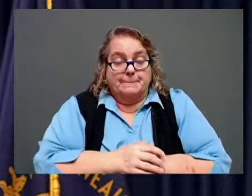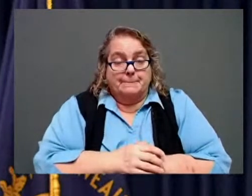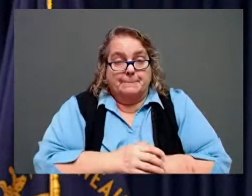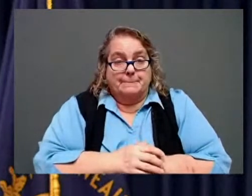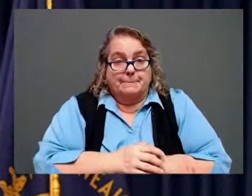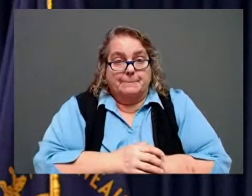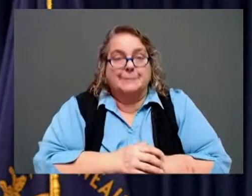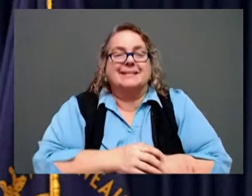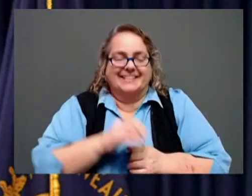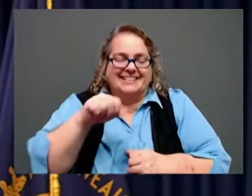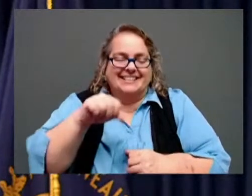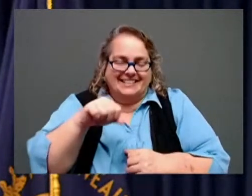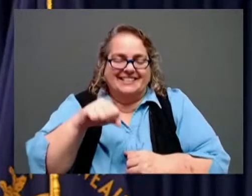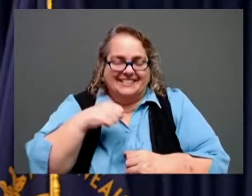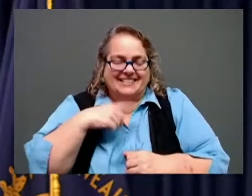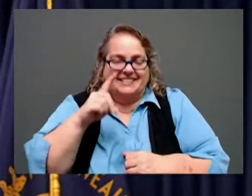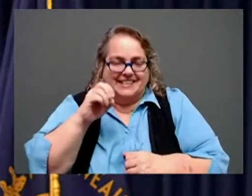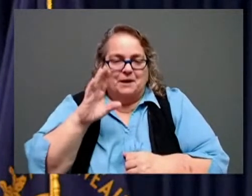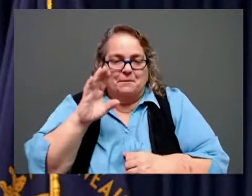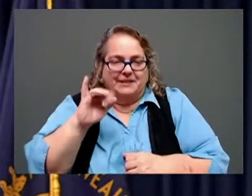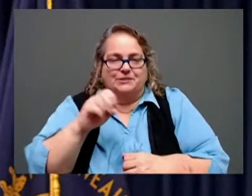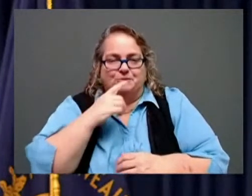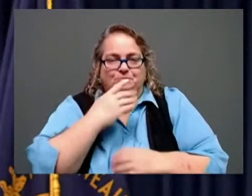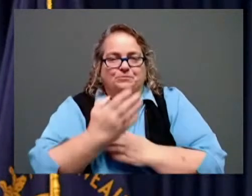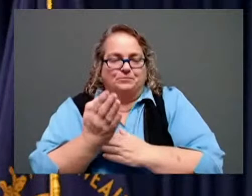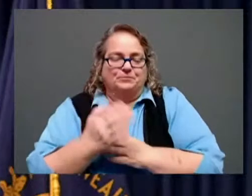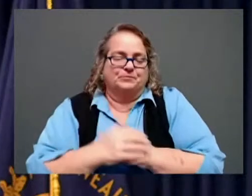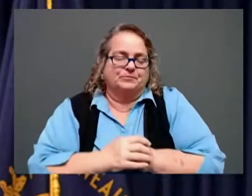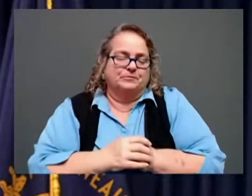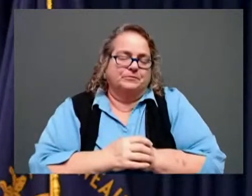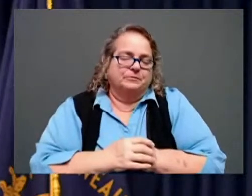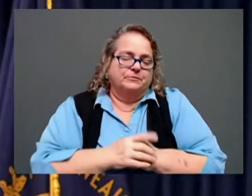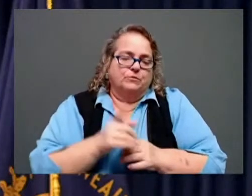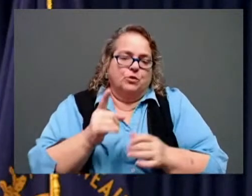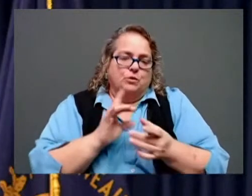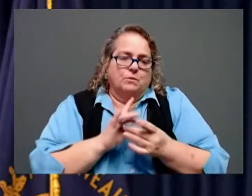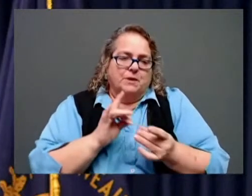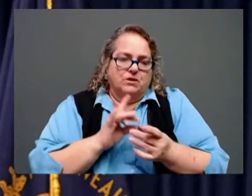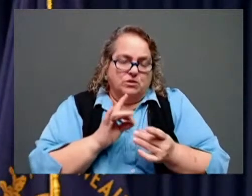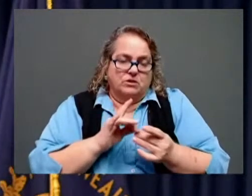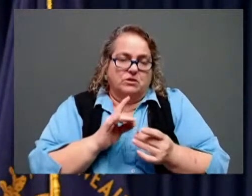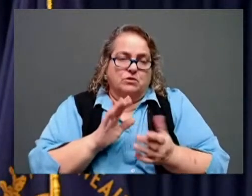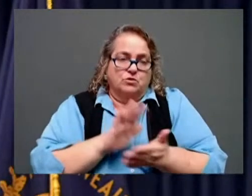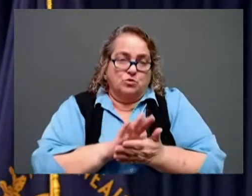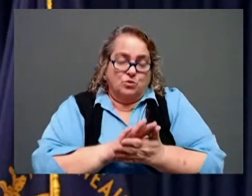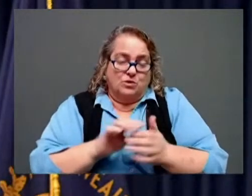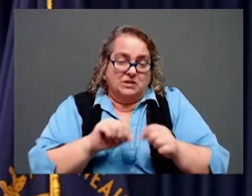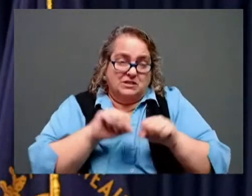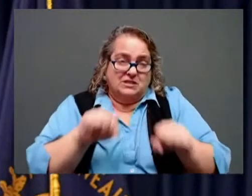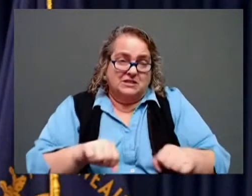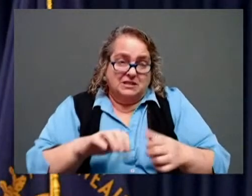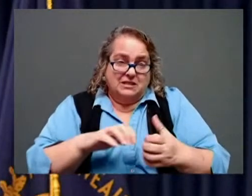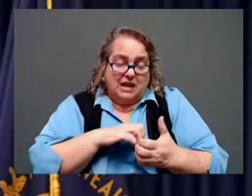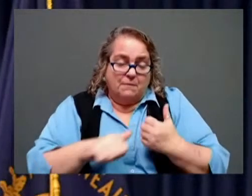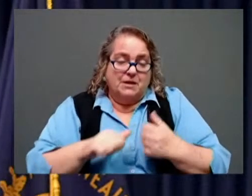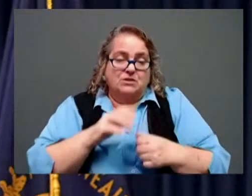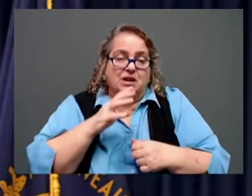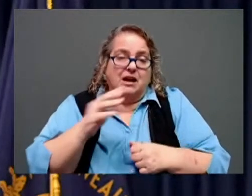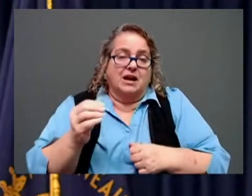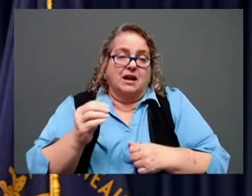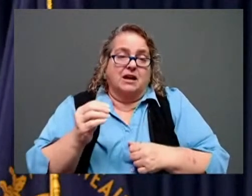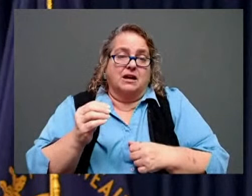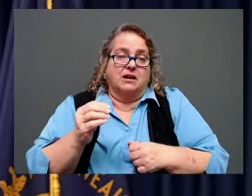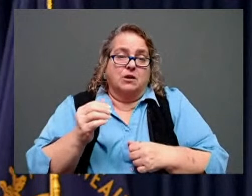Yeah, it's Debbie. Good morning, Governor. Okay. You mentioned the damage to the school systems and the work that's going to need to be